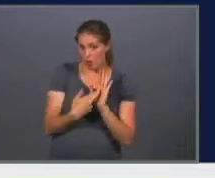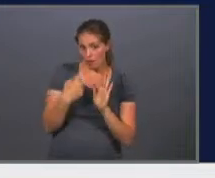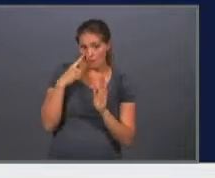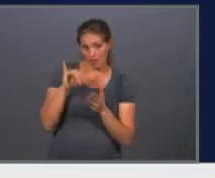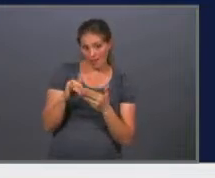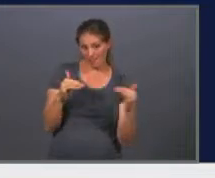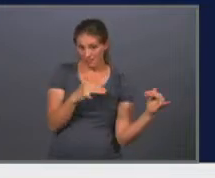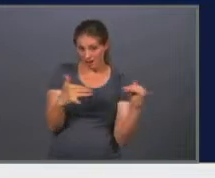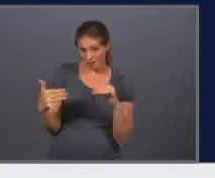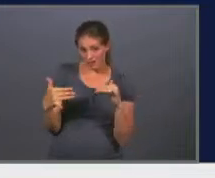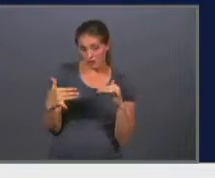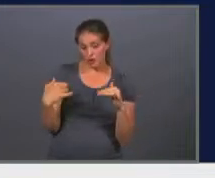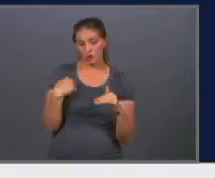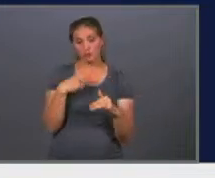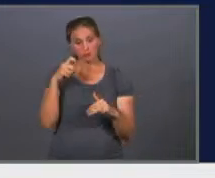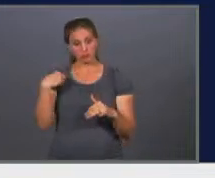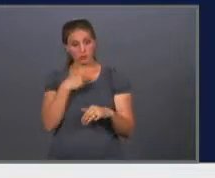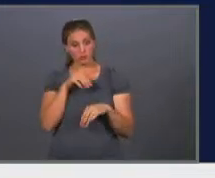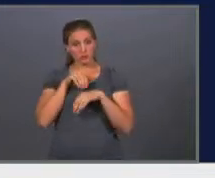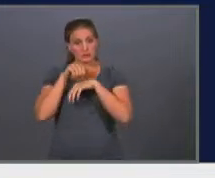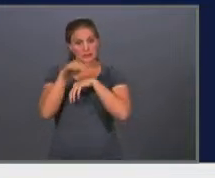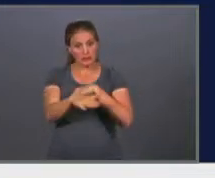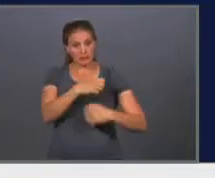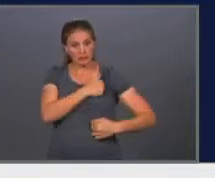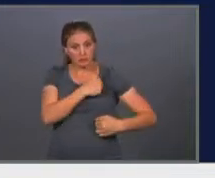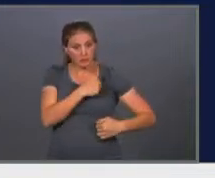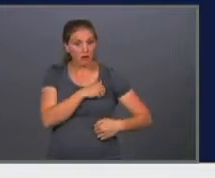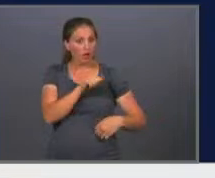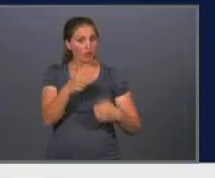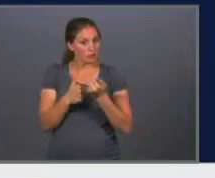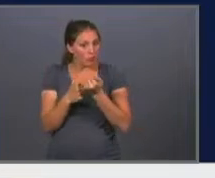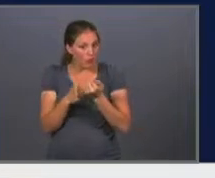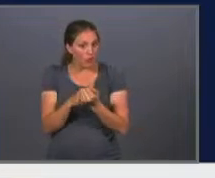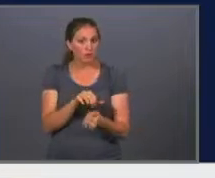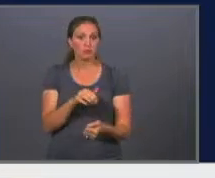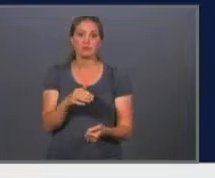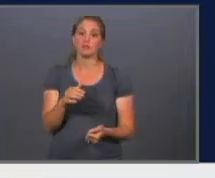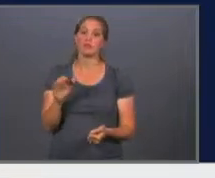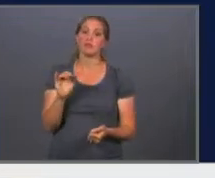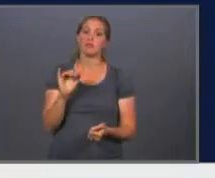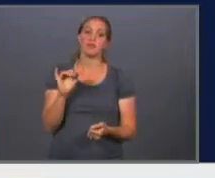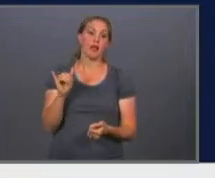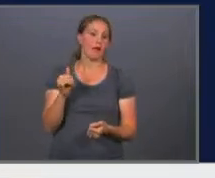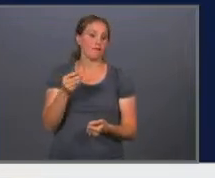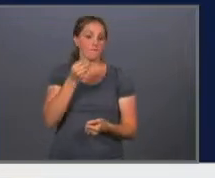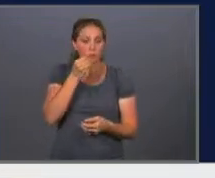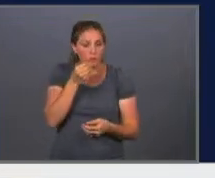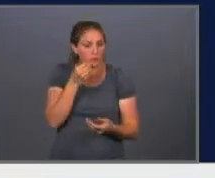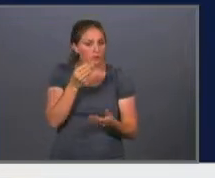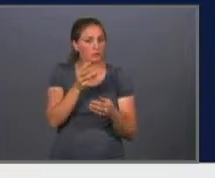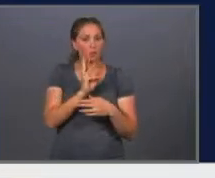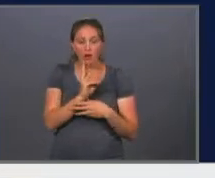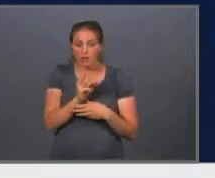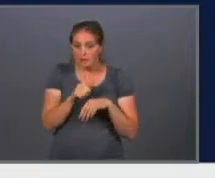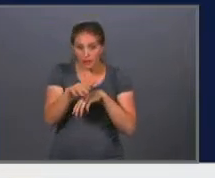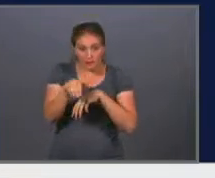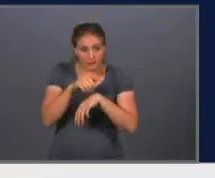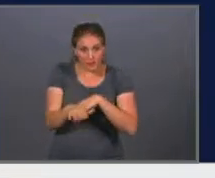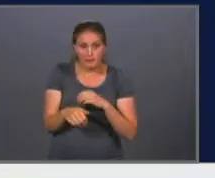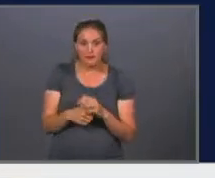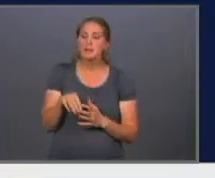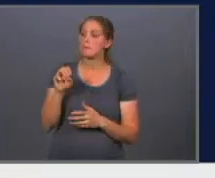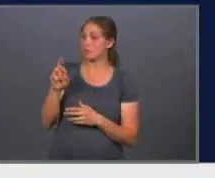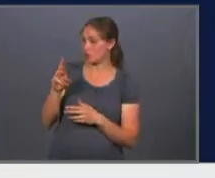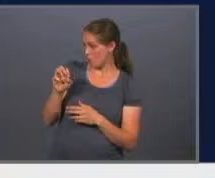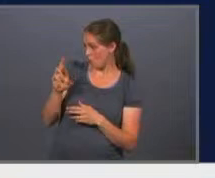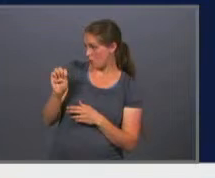involved in sending troops or other support, including humanitarian assistance? And we'll start with you, Mr. Moore. Yes, and my record shows that